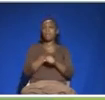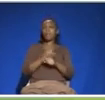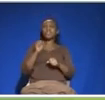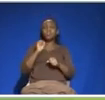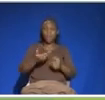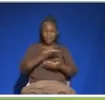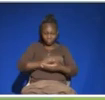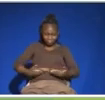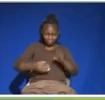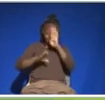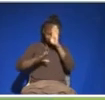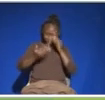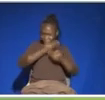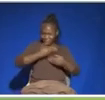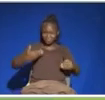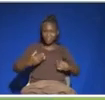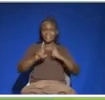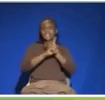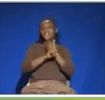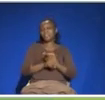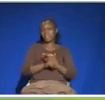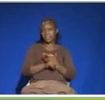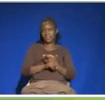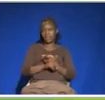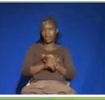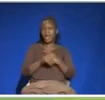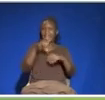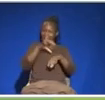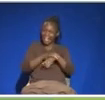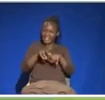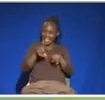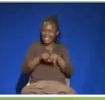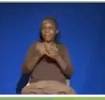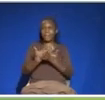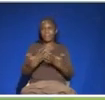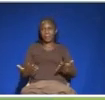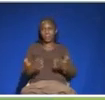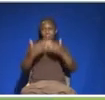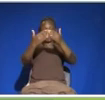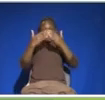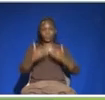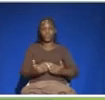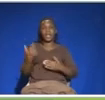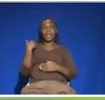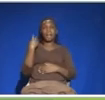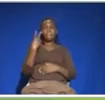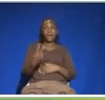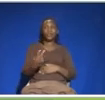several parts for the same feature. Presence or absence of the body